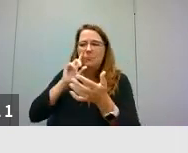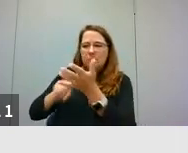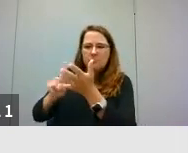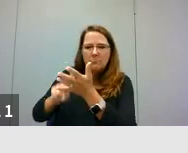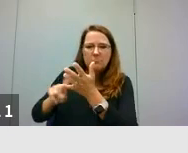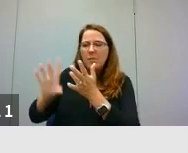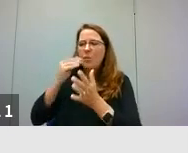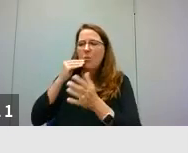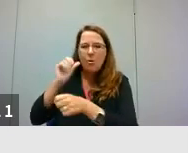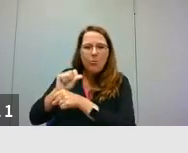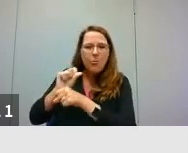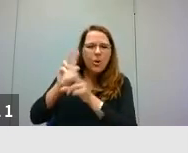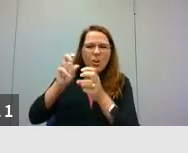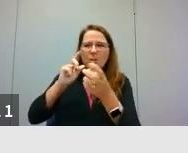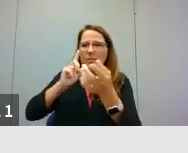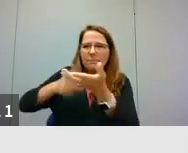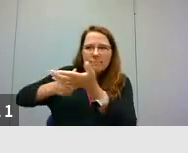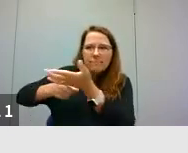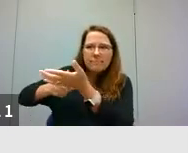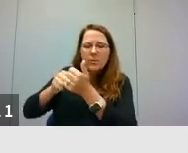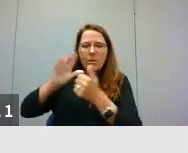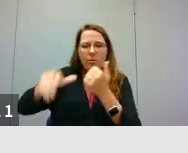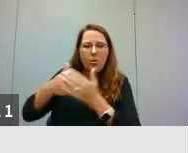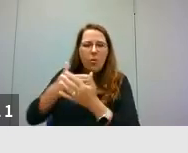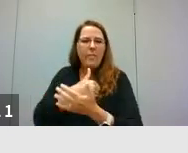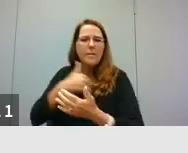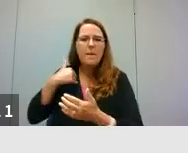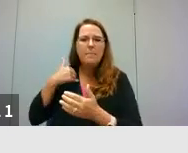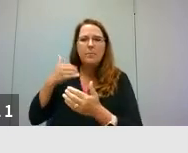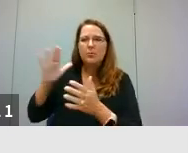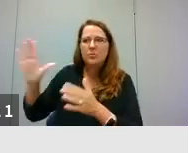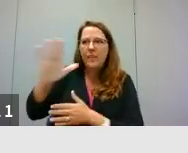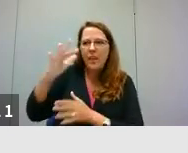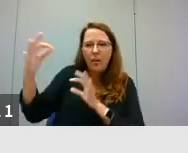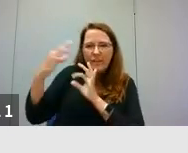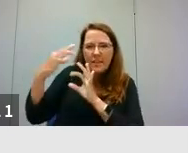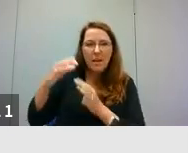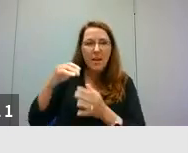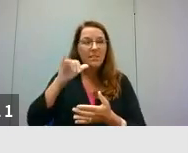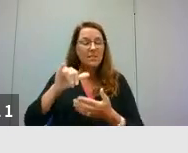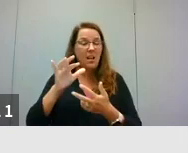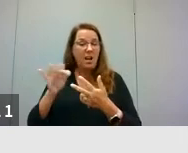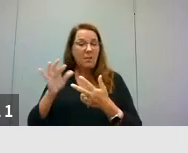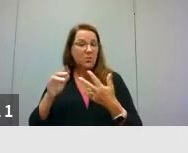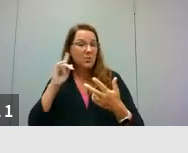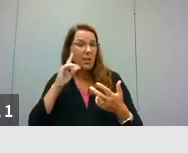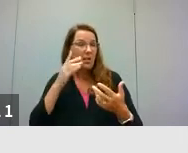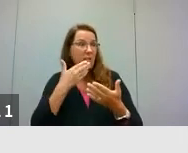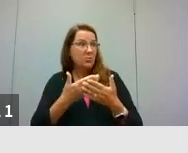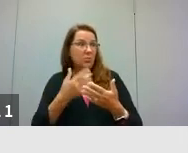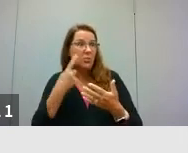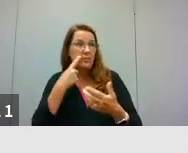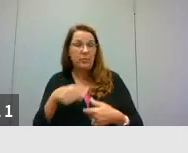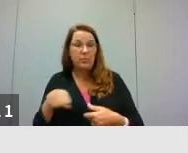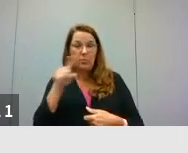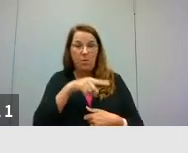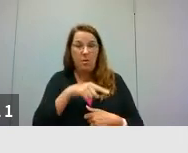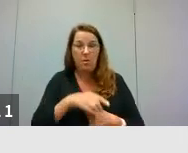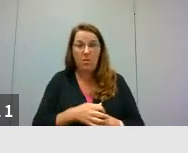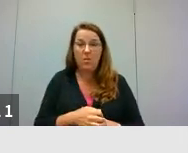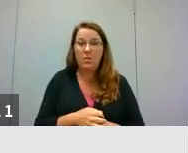to all of the members and gets input. Does that option sound like it would work for you all?